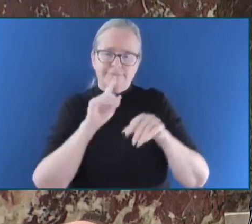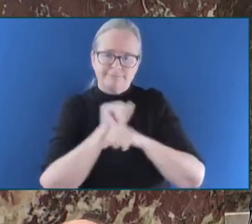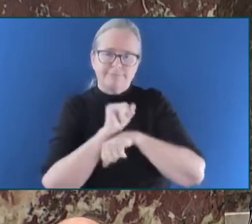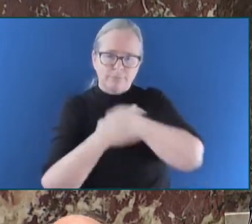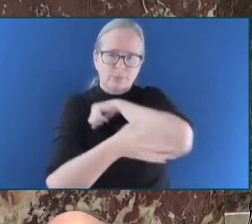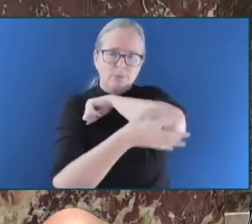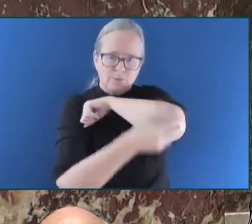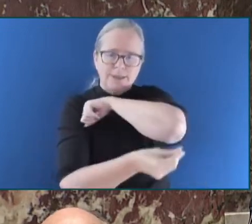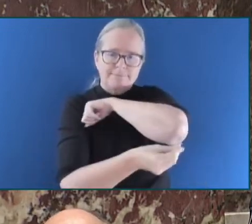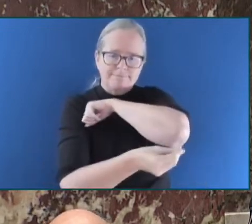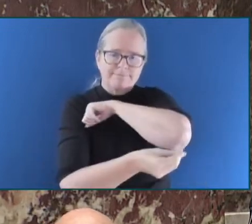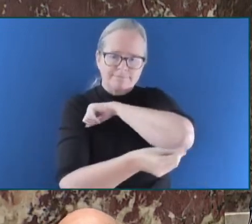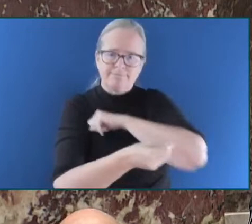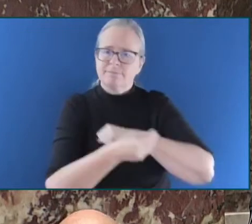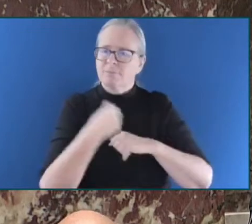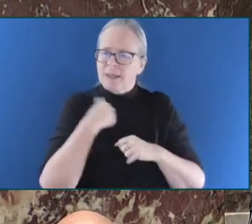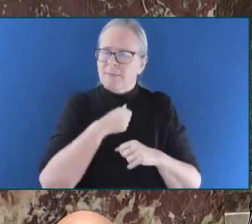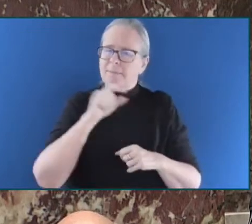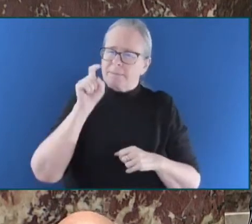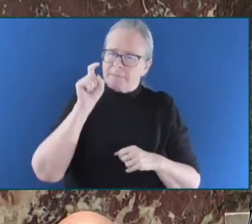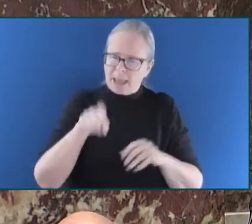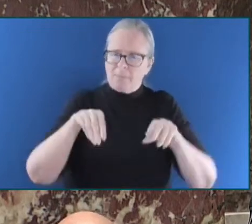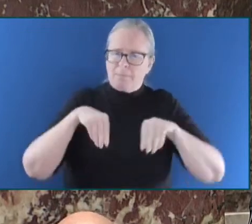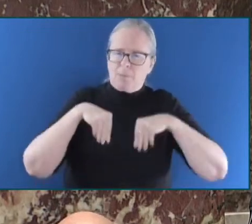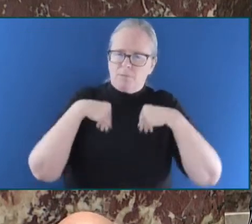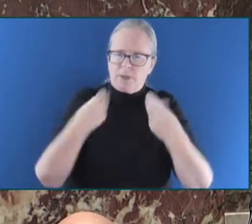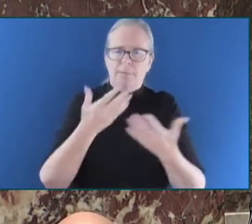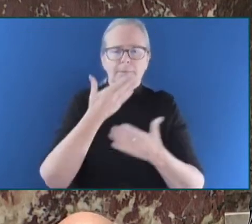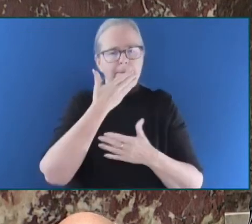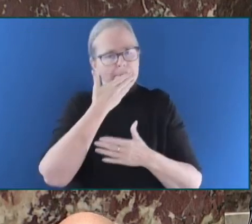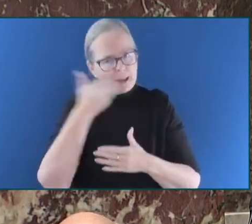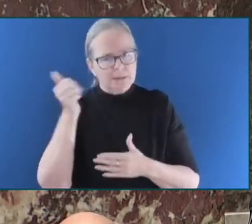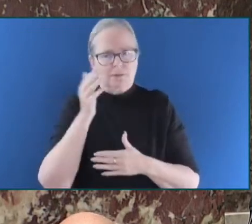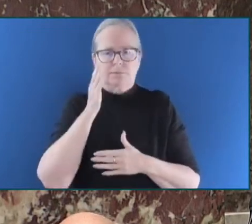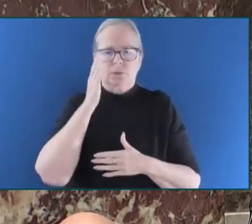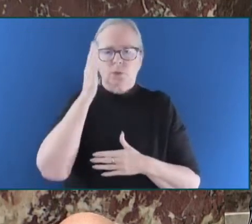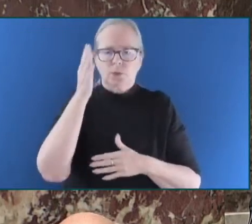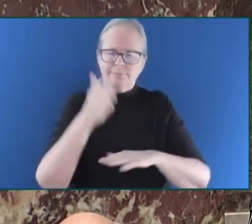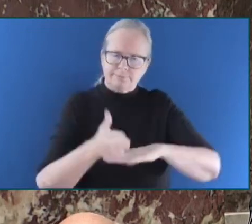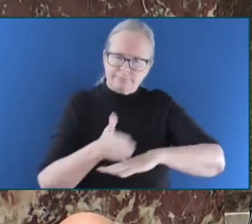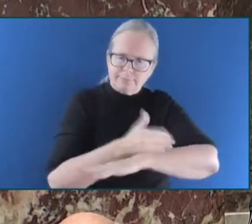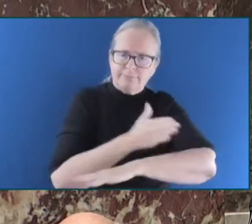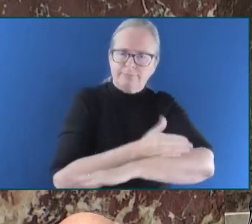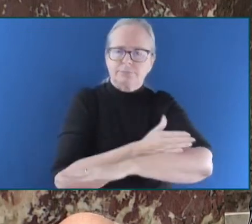We must build a prosperous economy that creates good-paying jobs across the province, and we have to